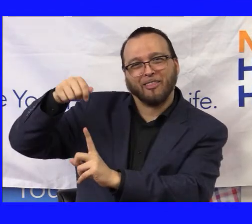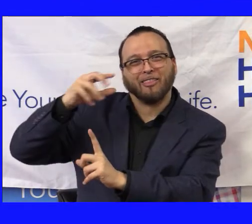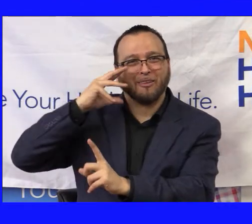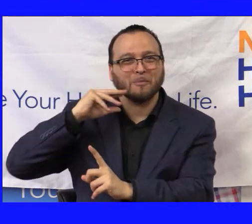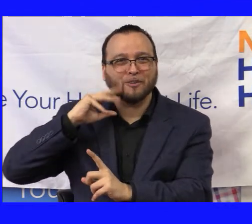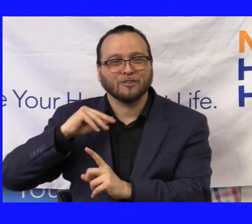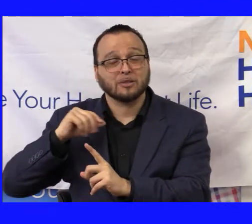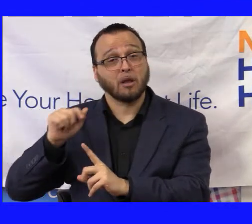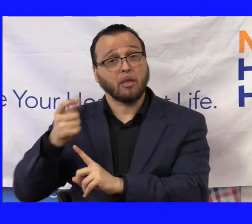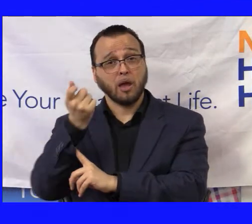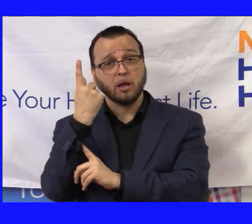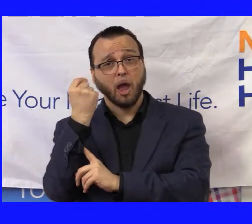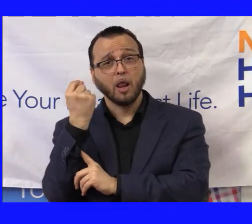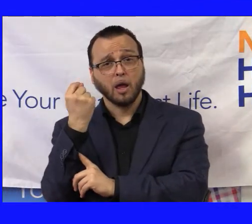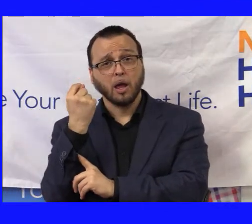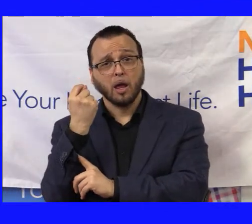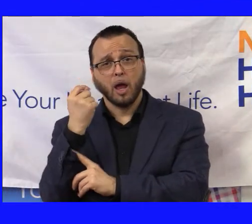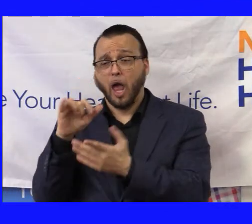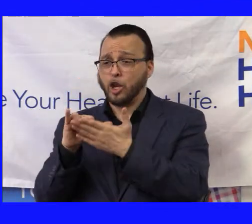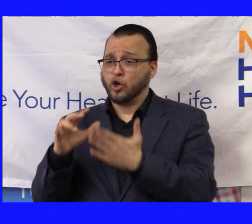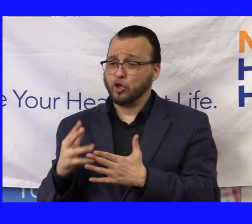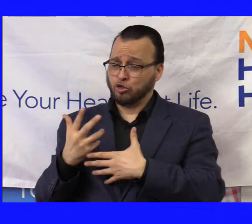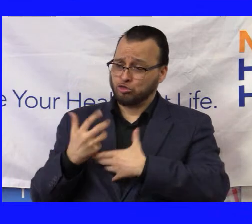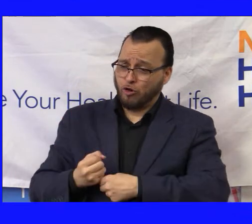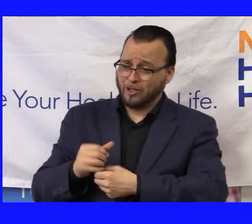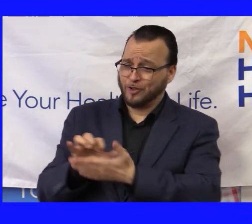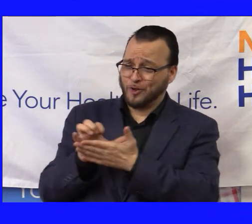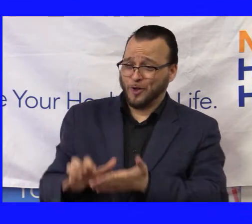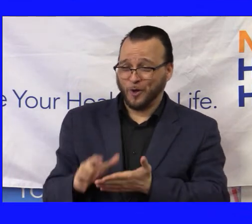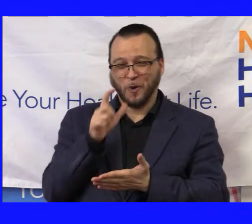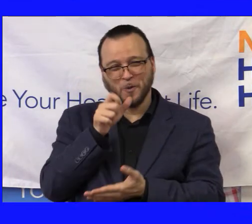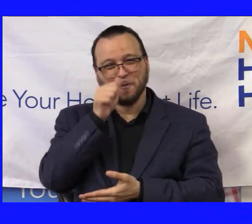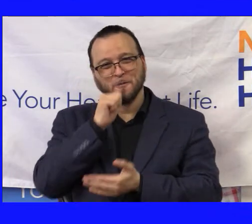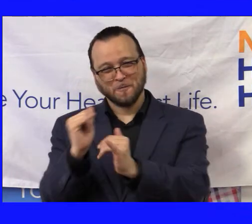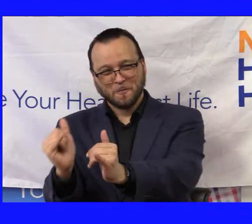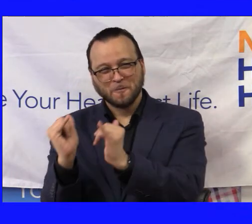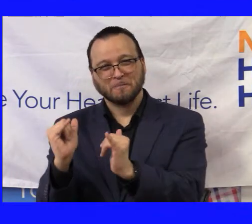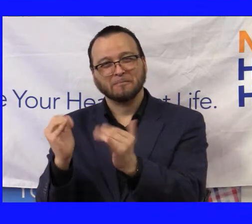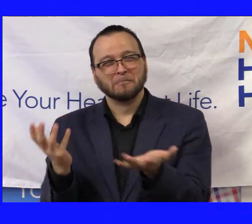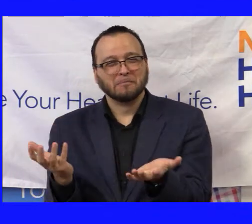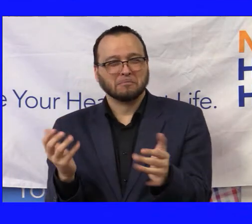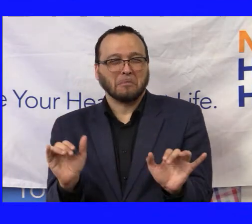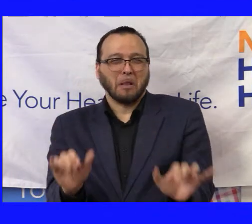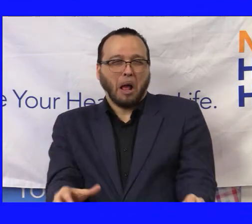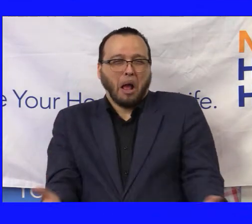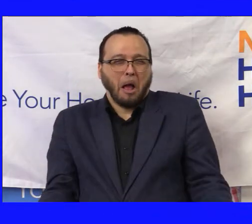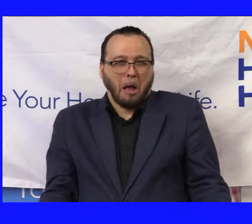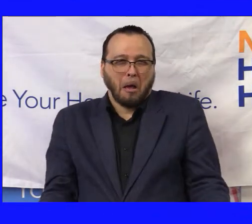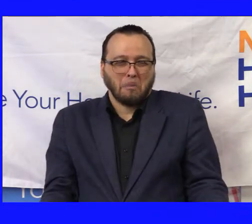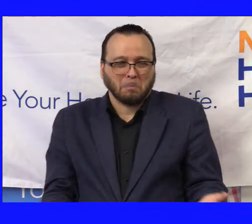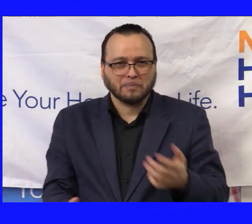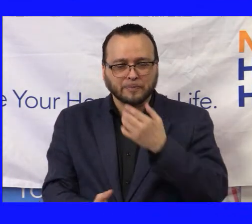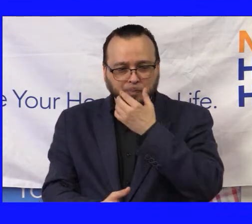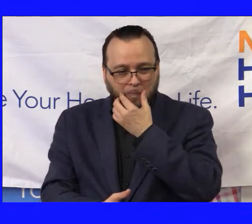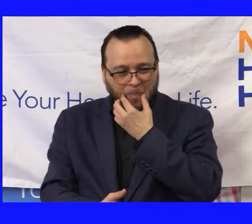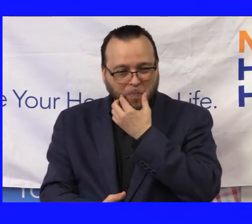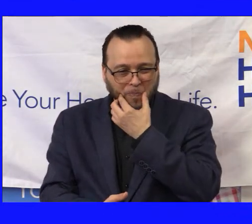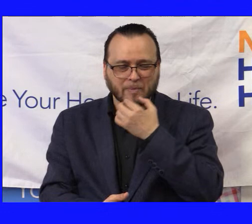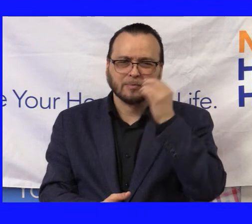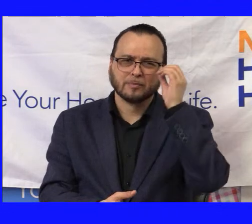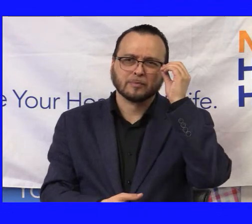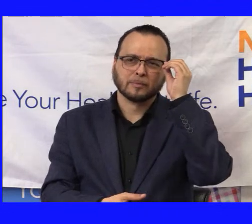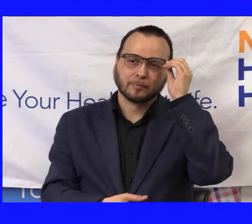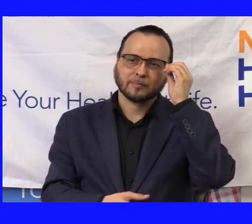They get it, and New Yorkers trust New Yorkers that have been through the unfortunate, the events of last March and April in